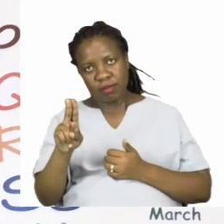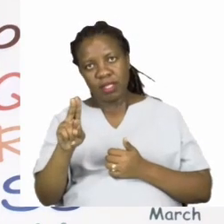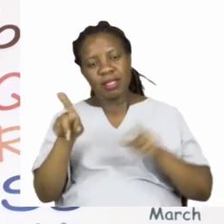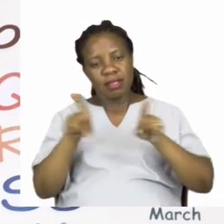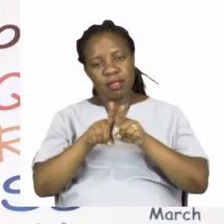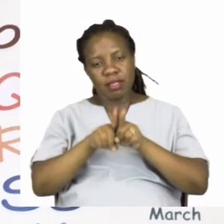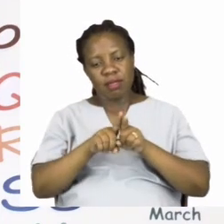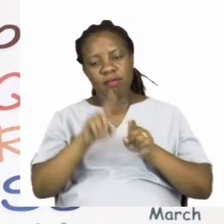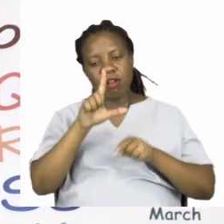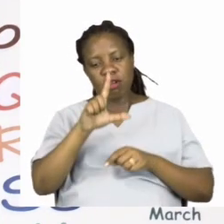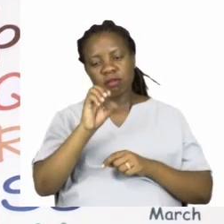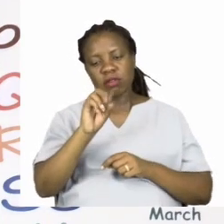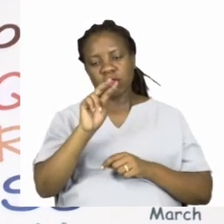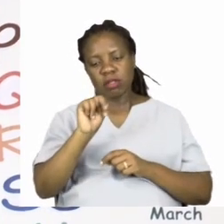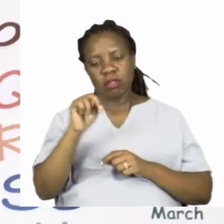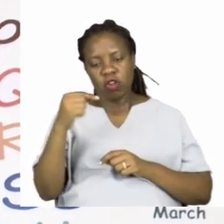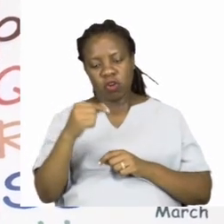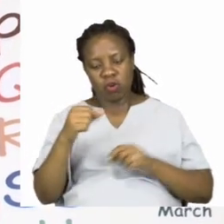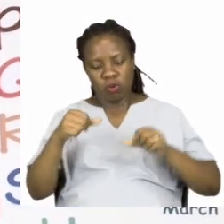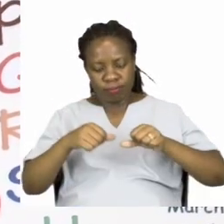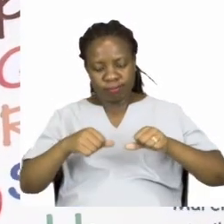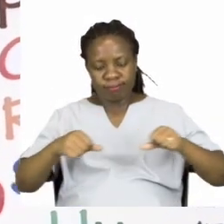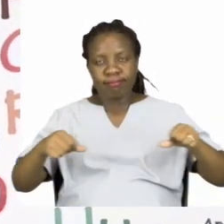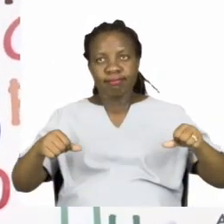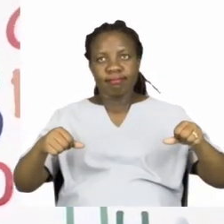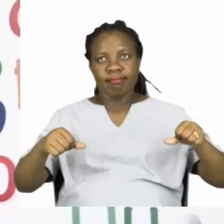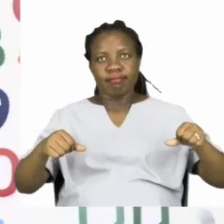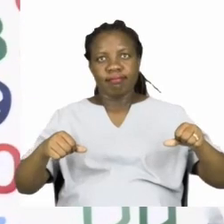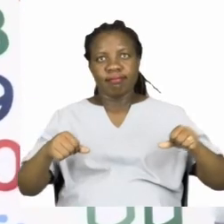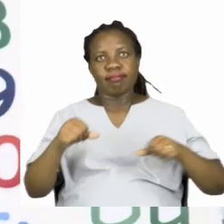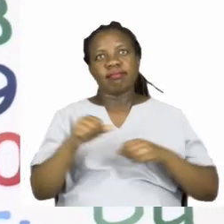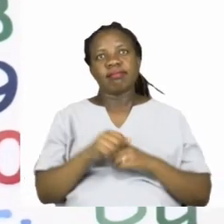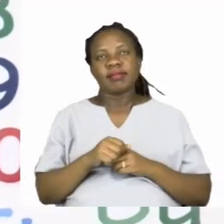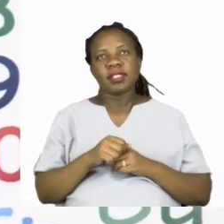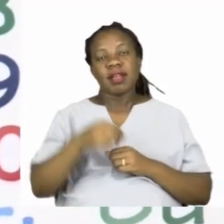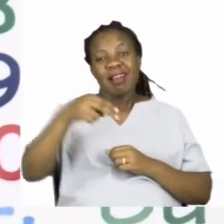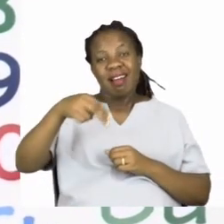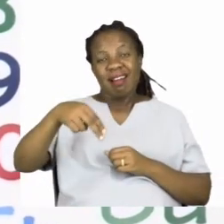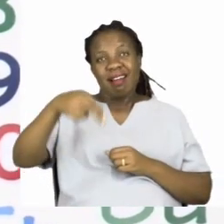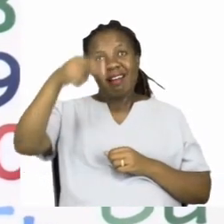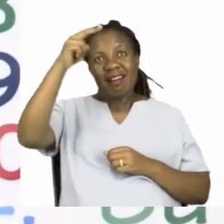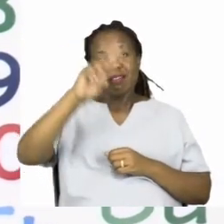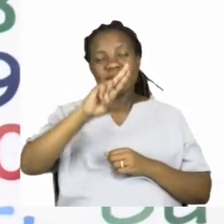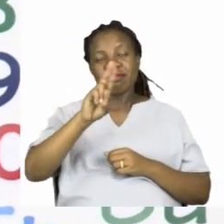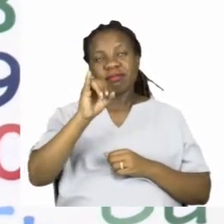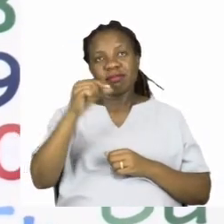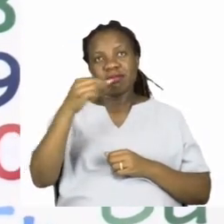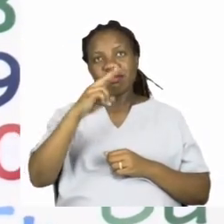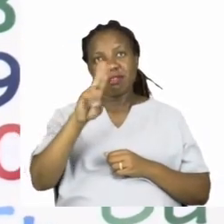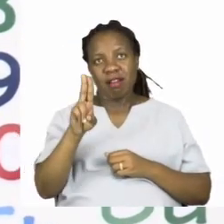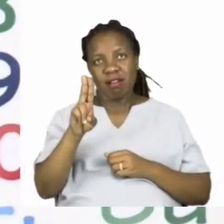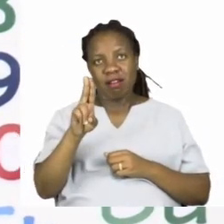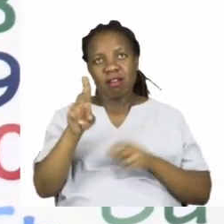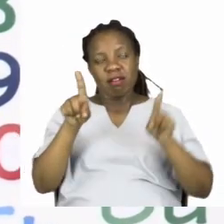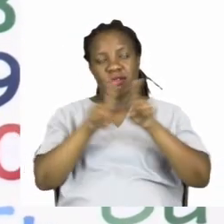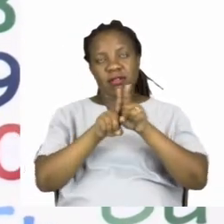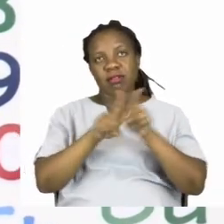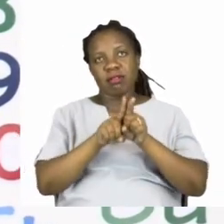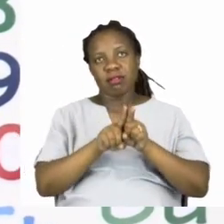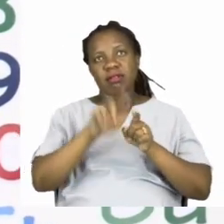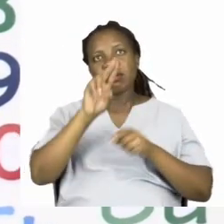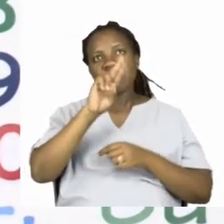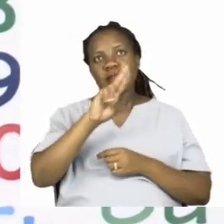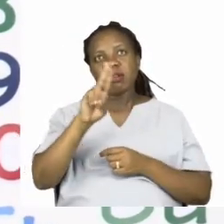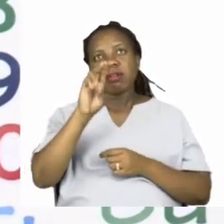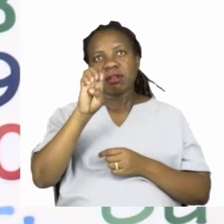wide. Now the wide one, that's when you look for the width. So we have length is